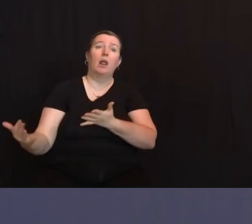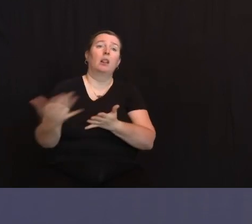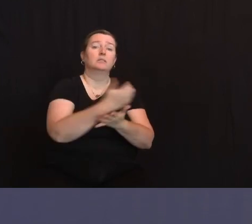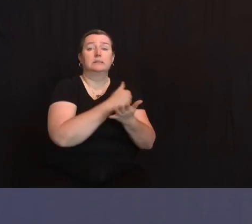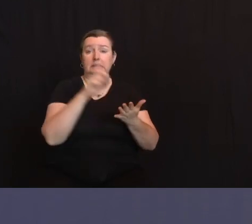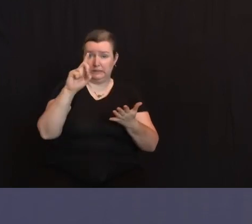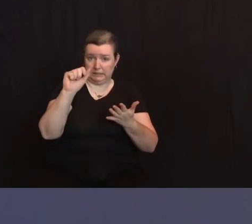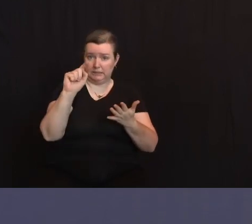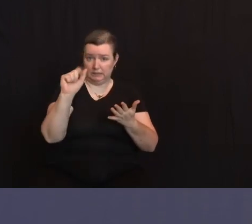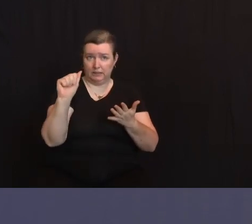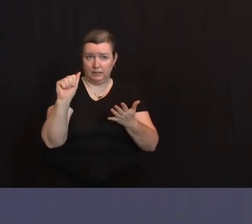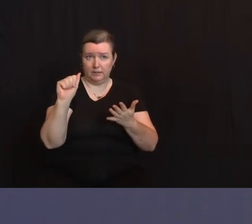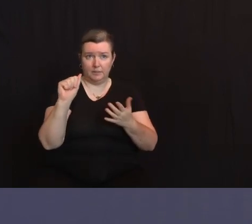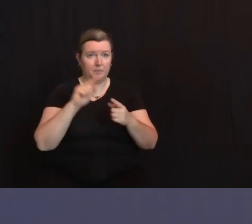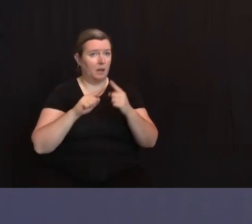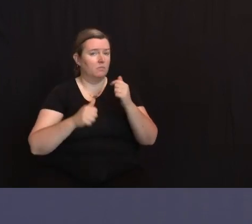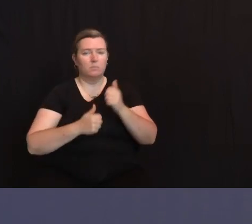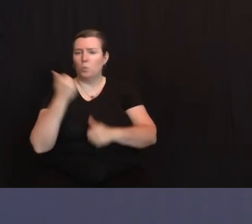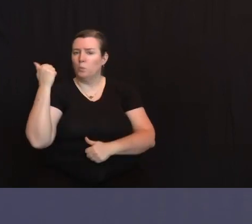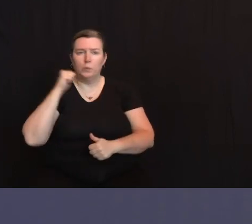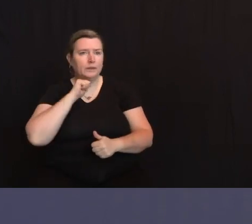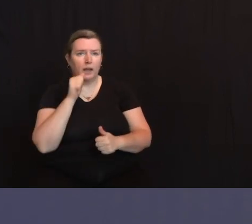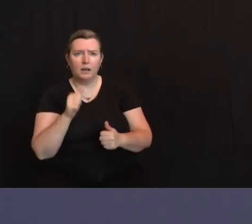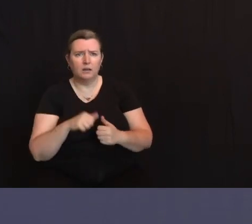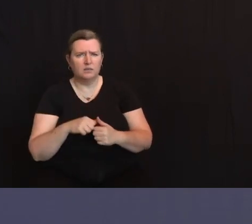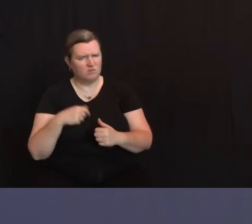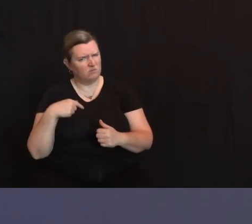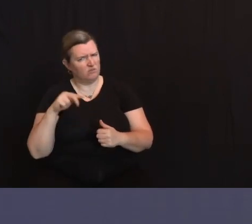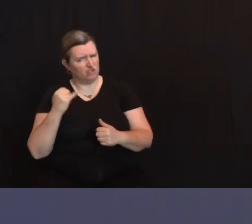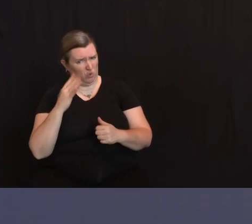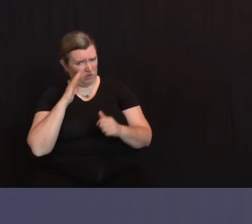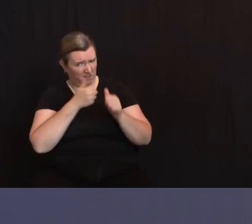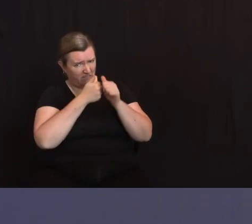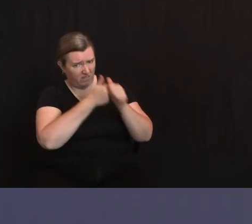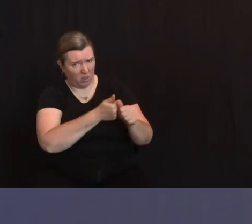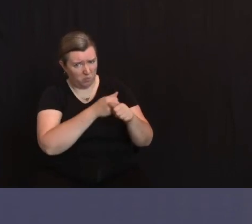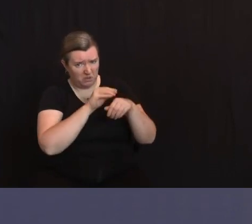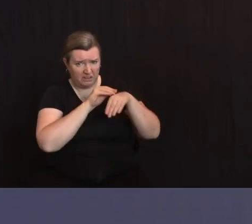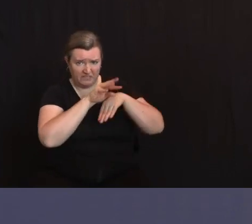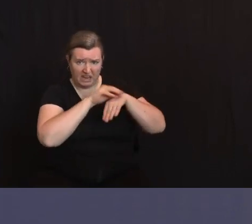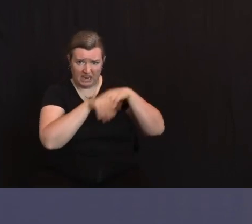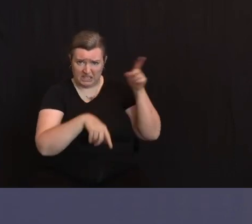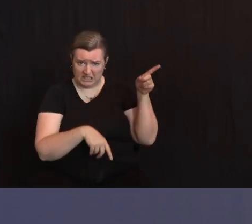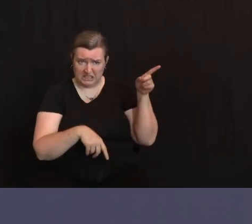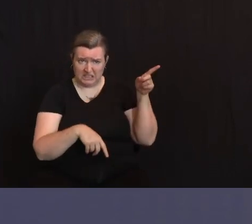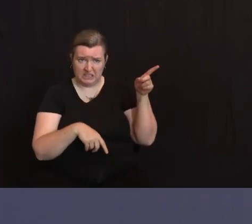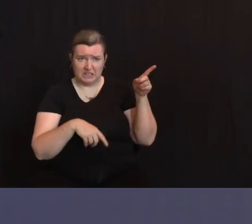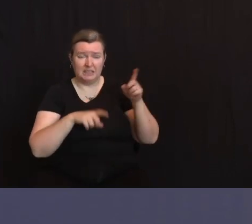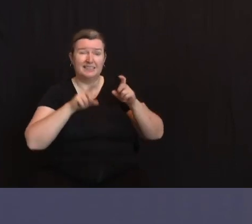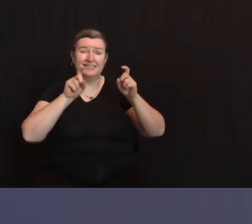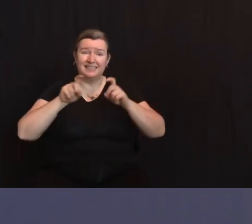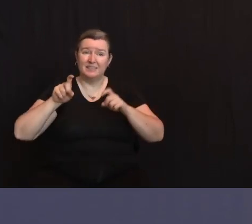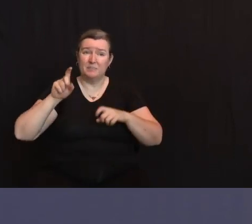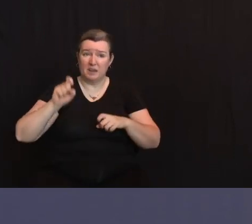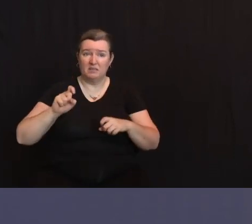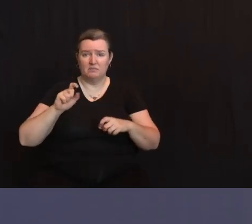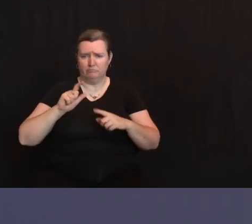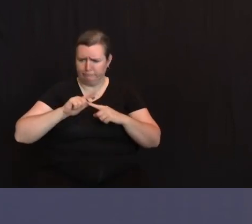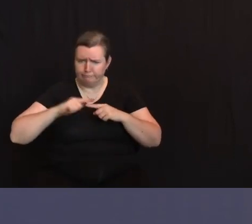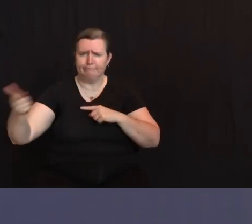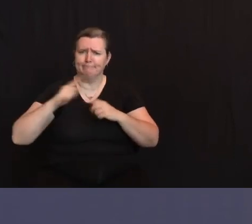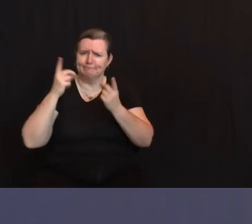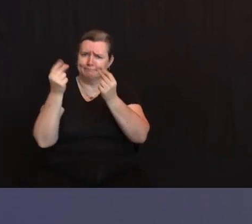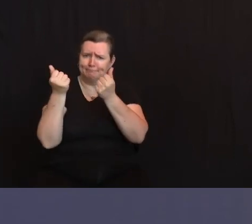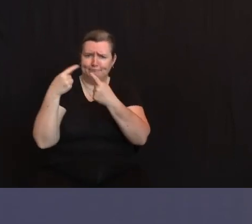will New Jersey be able to gather that he recommended, which includes things like turnaround time for tests, emergency room trends for flu-like